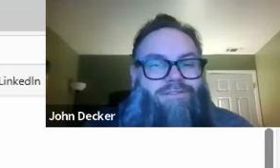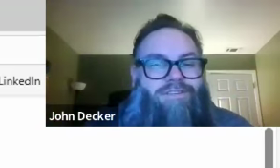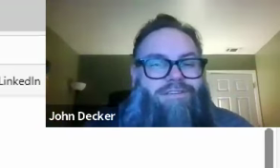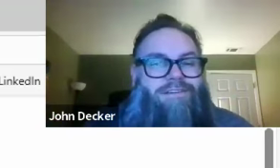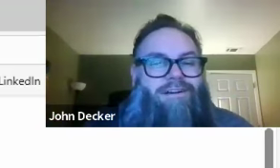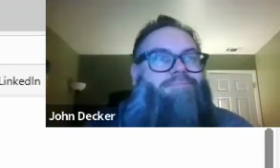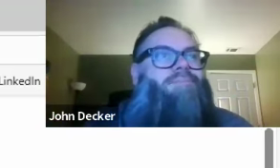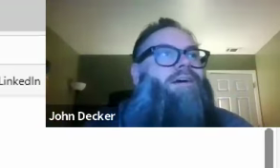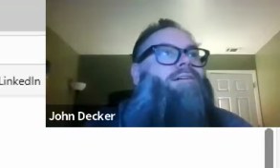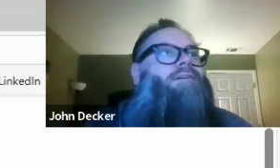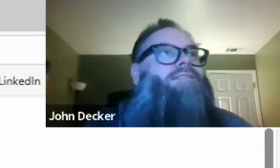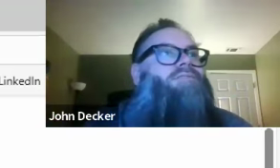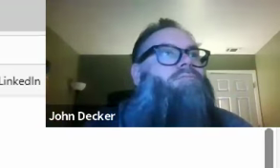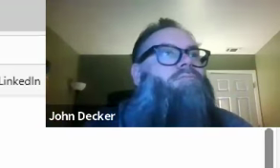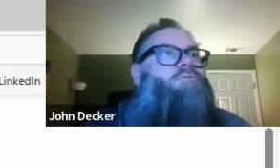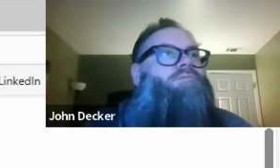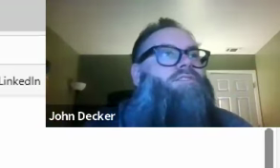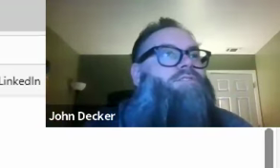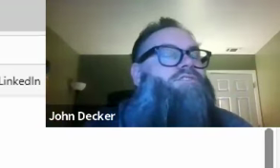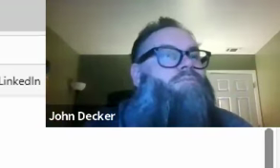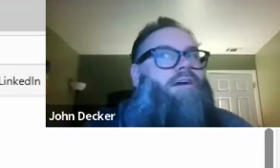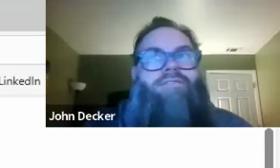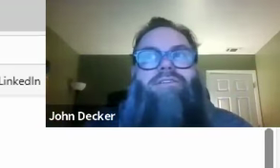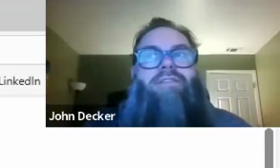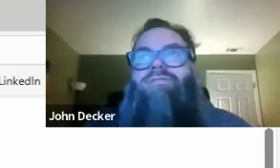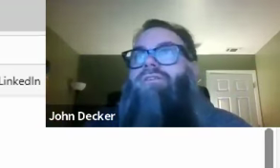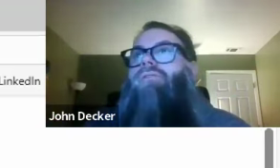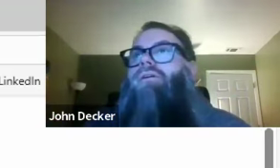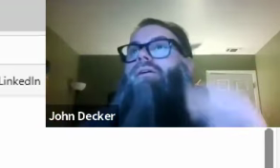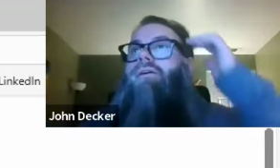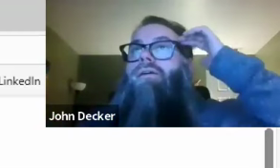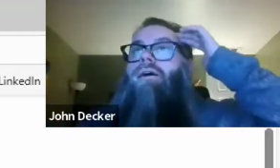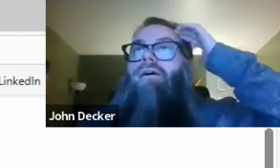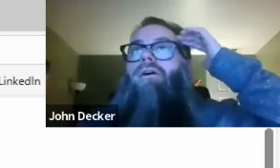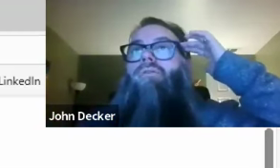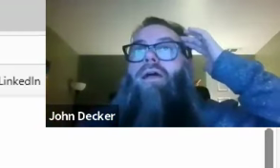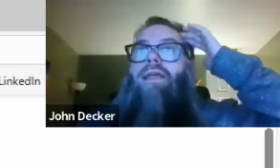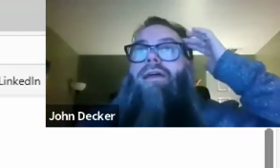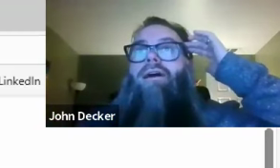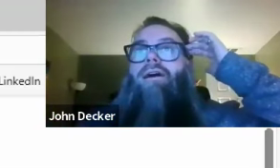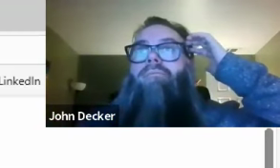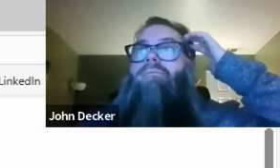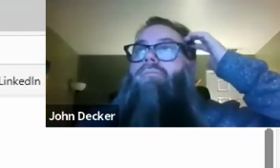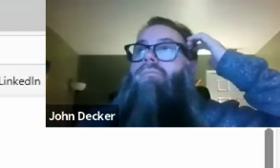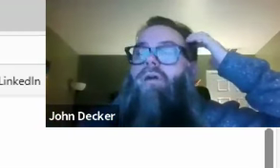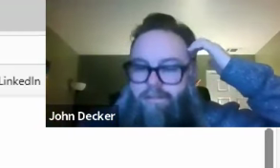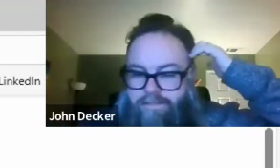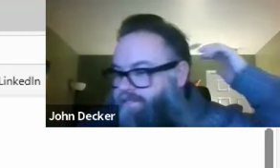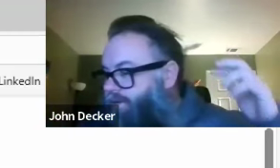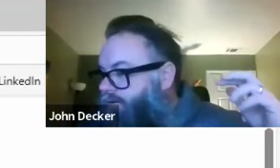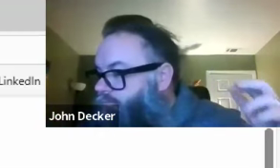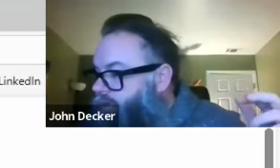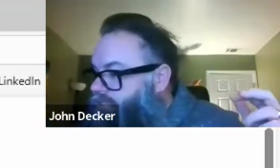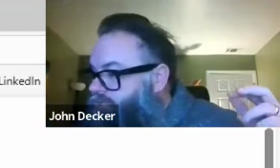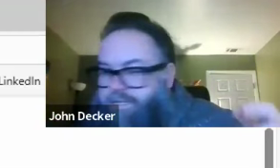rate Yeah. methodology as a group of transportation providers together. So, alrighty.